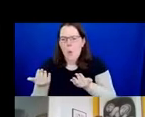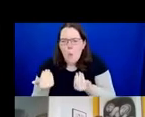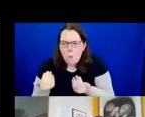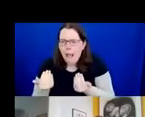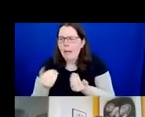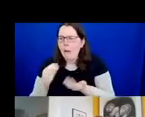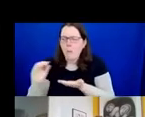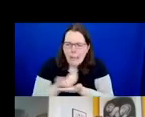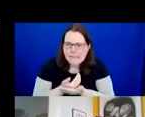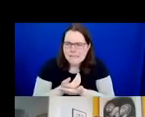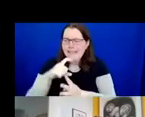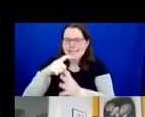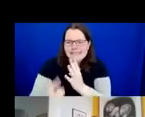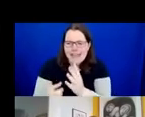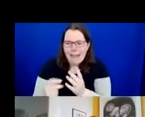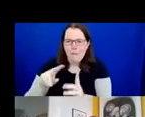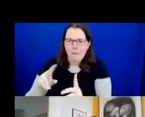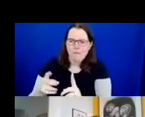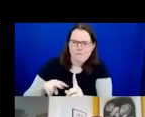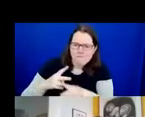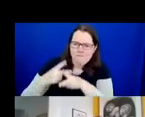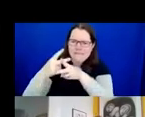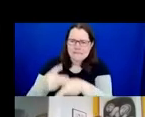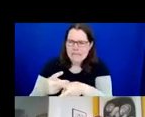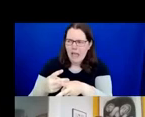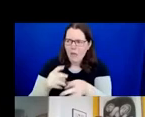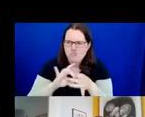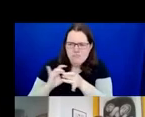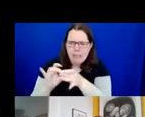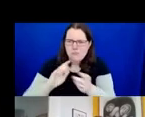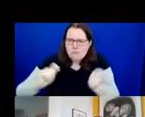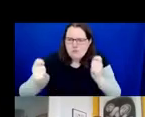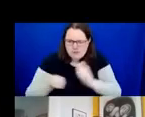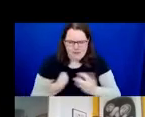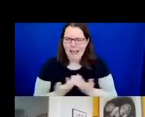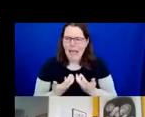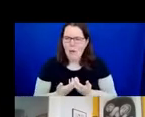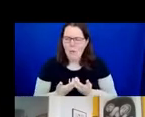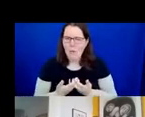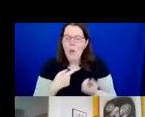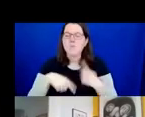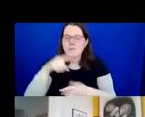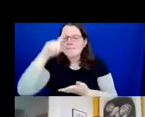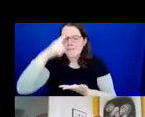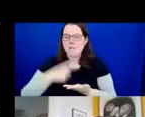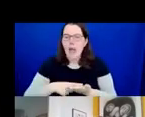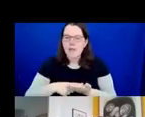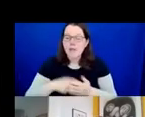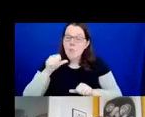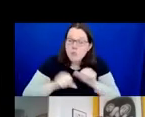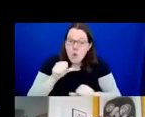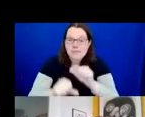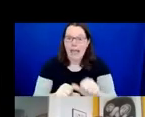visitors? To address this, again, we place disabled people at the heart of a sustained process, not a